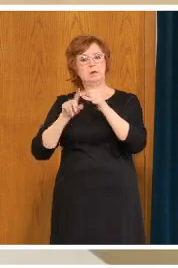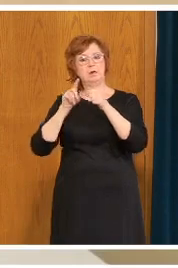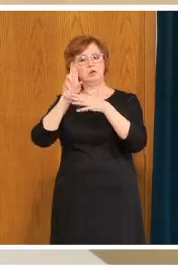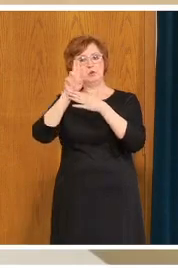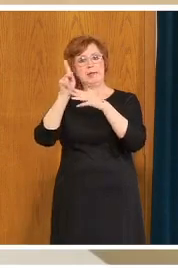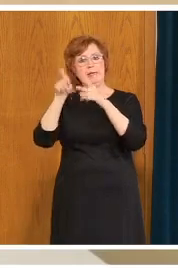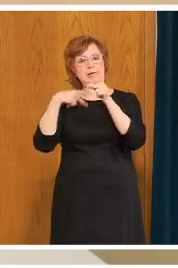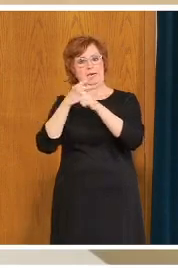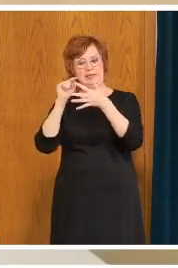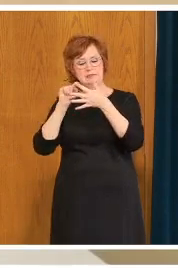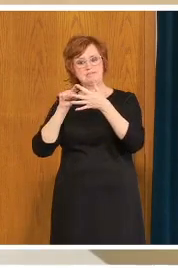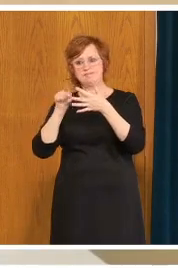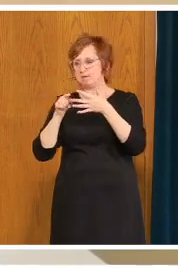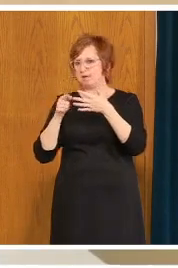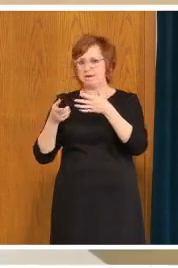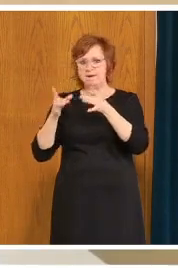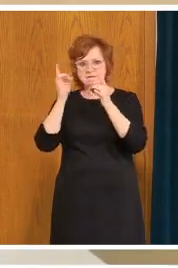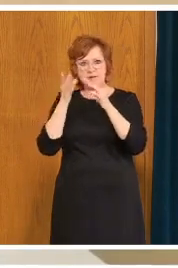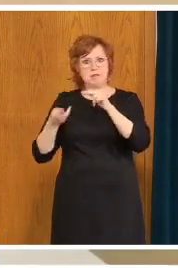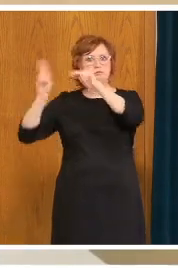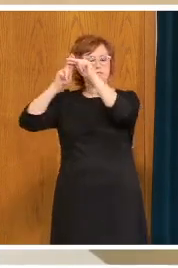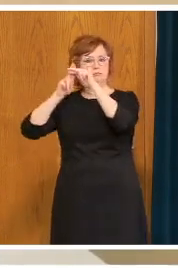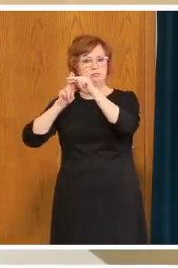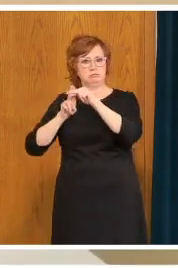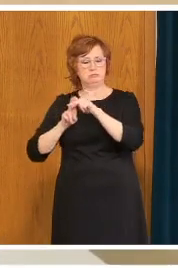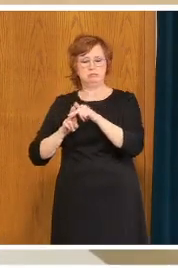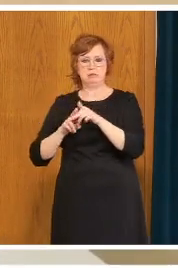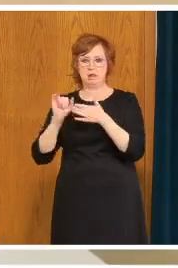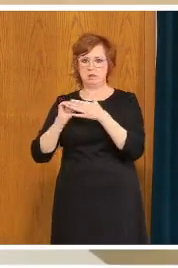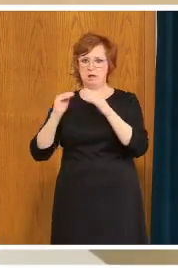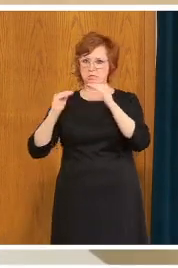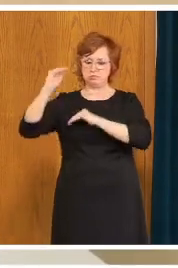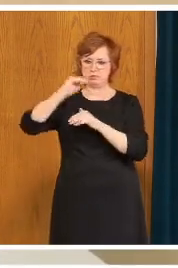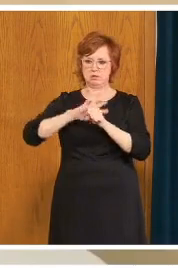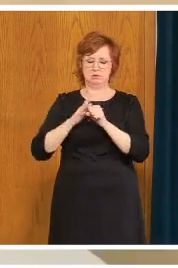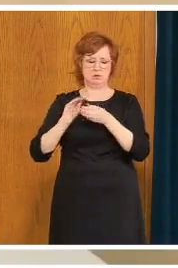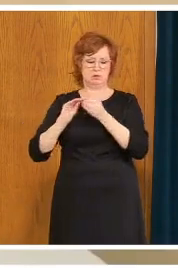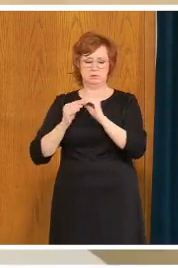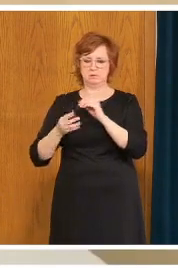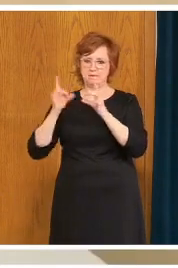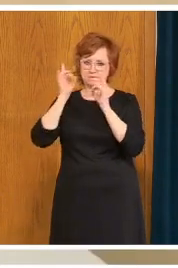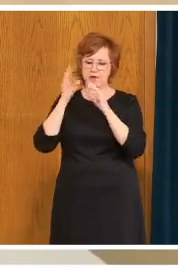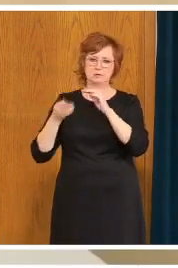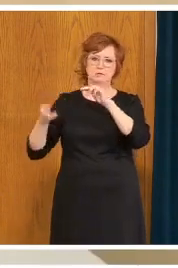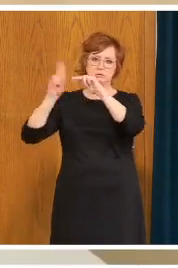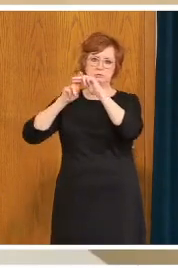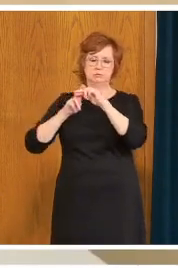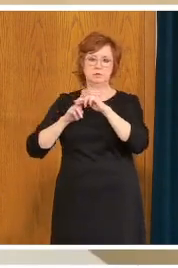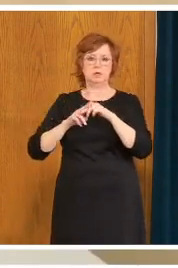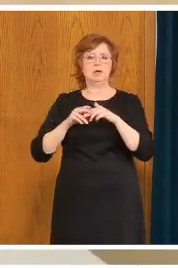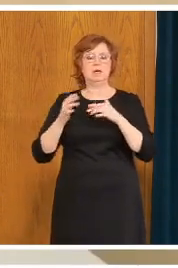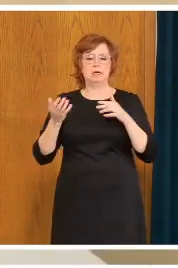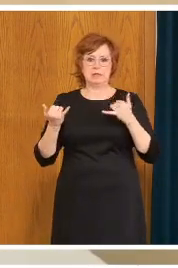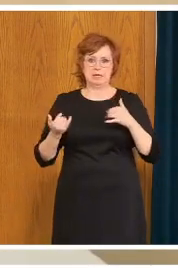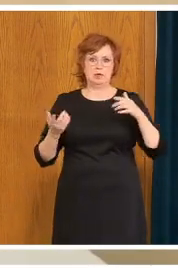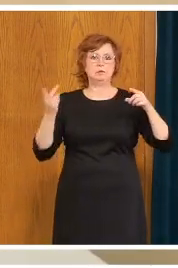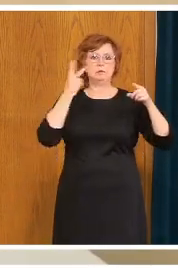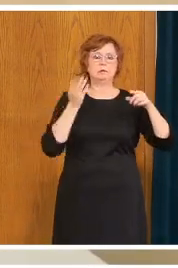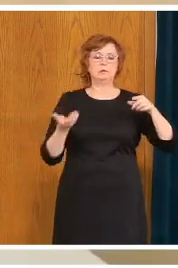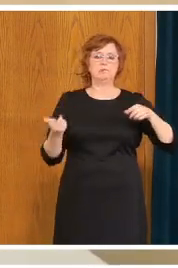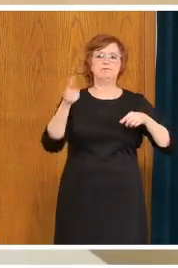became the predominant strain. And then that caused an escalation in case numbers very quickly. So Saskatoon is at the